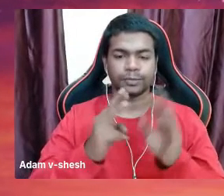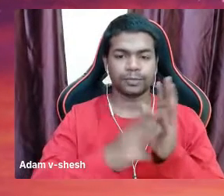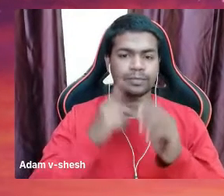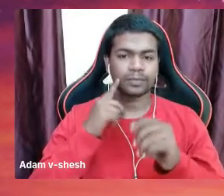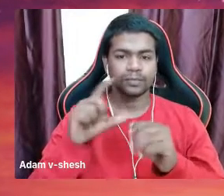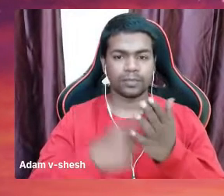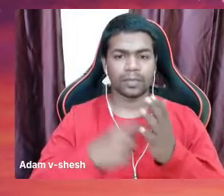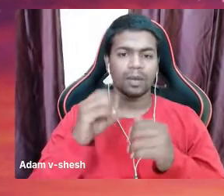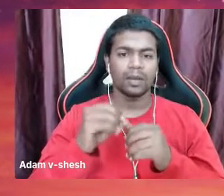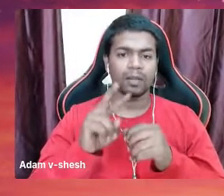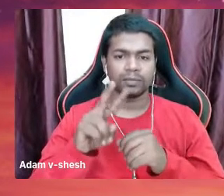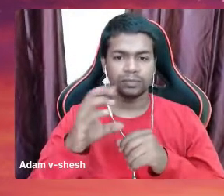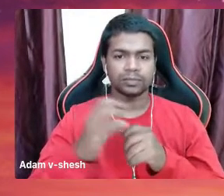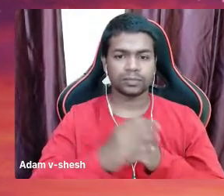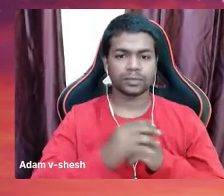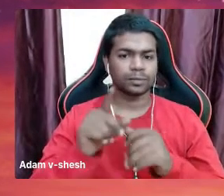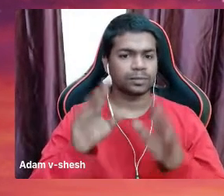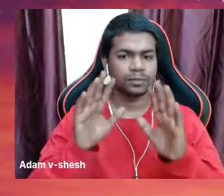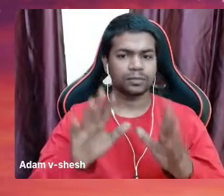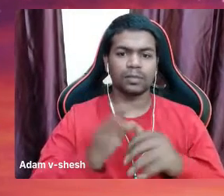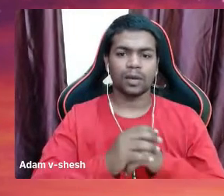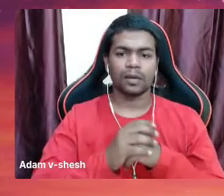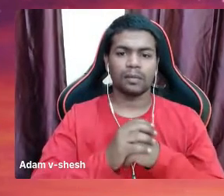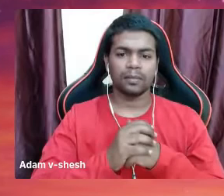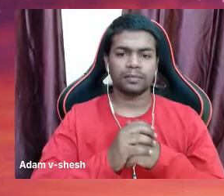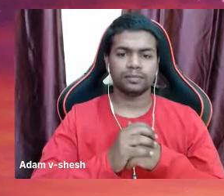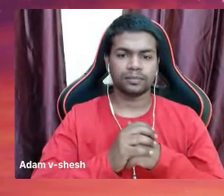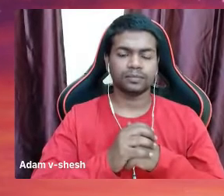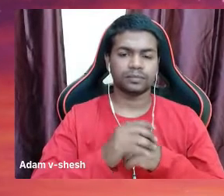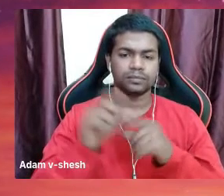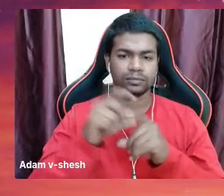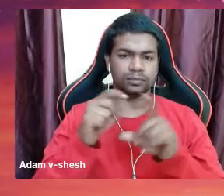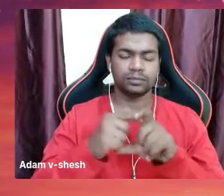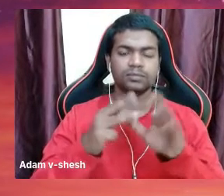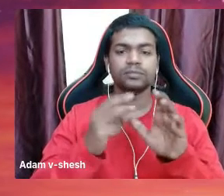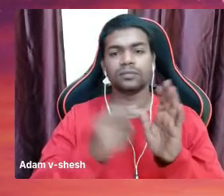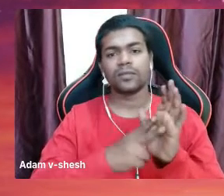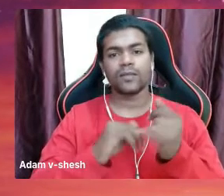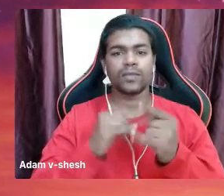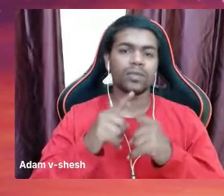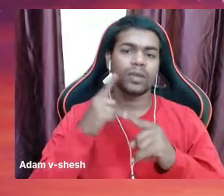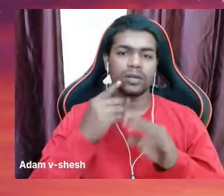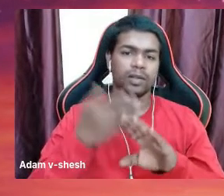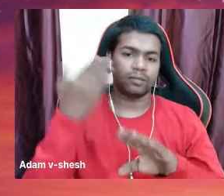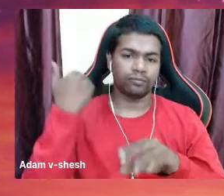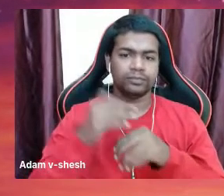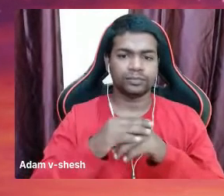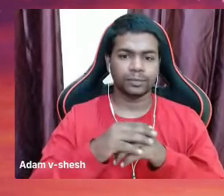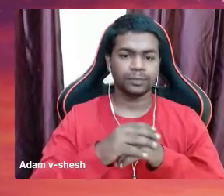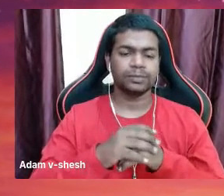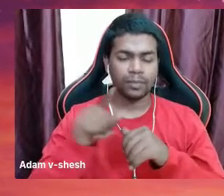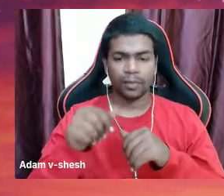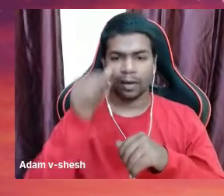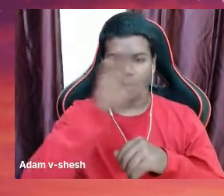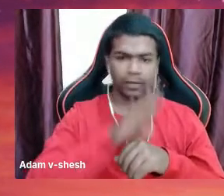angel investors. We have one of the most vibrant domestic or early stage investment ecosystem on the planet